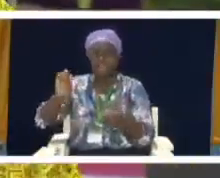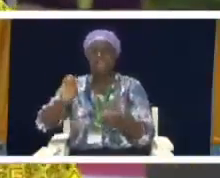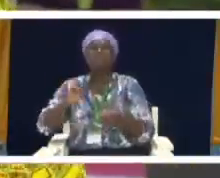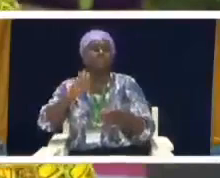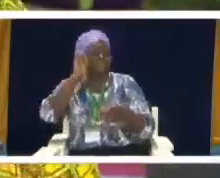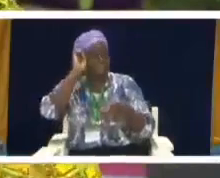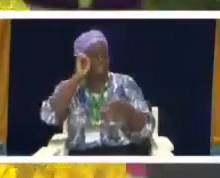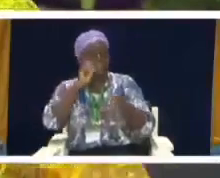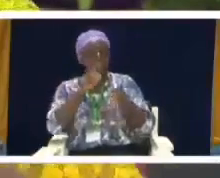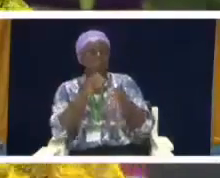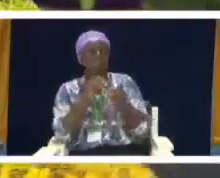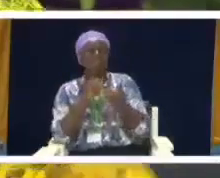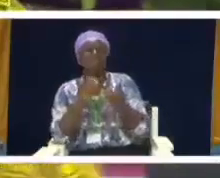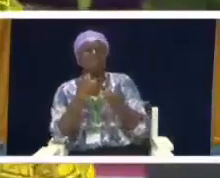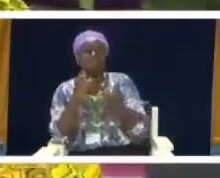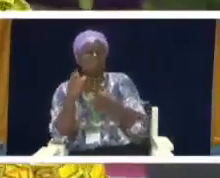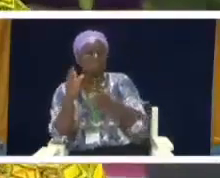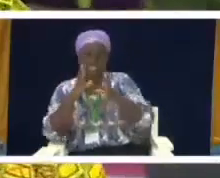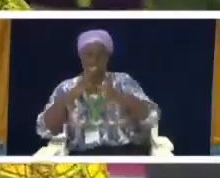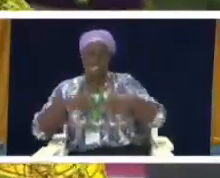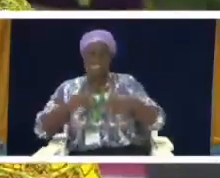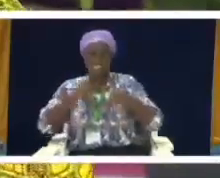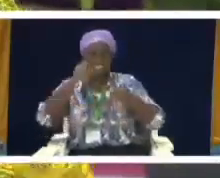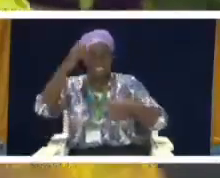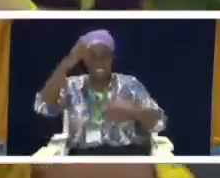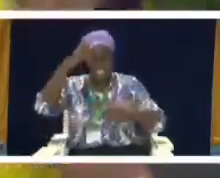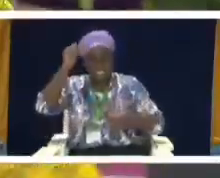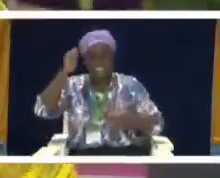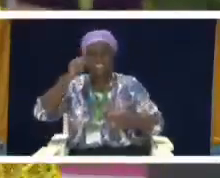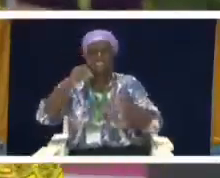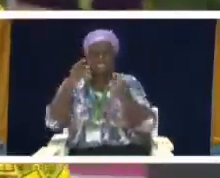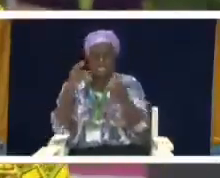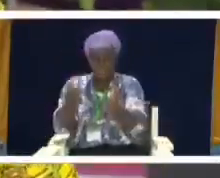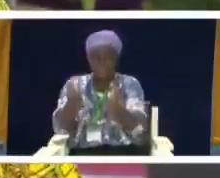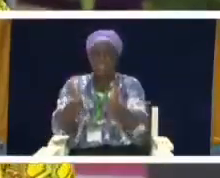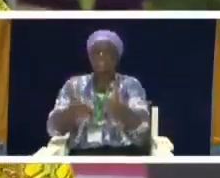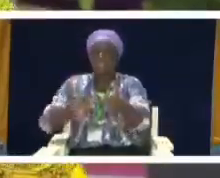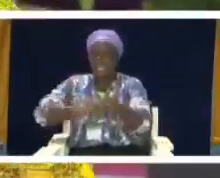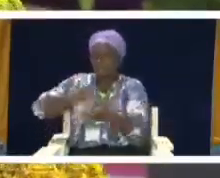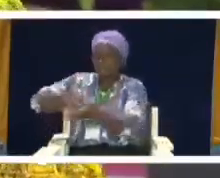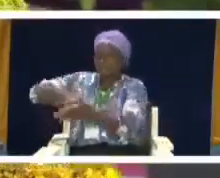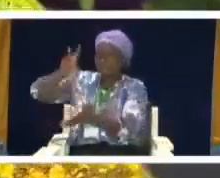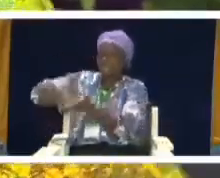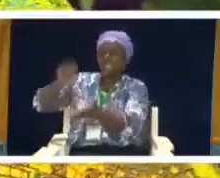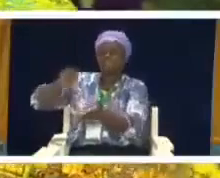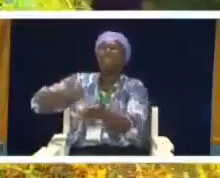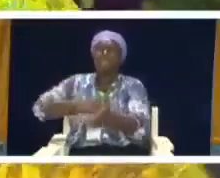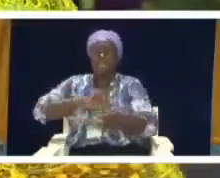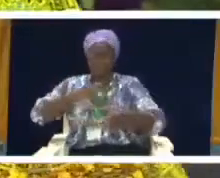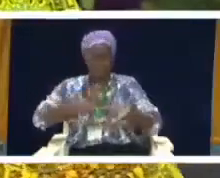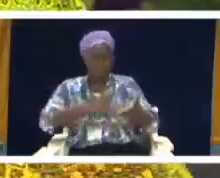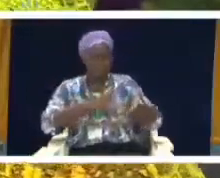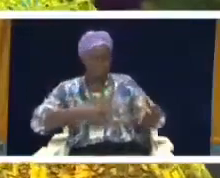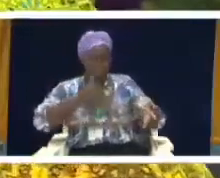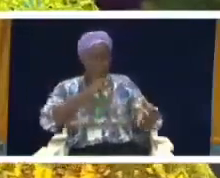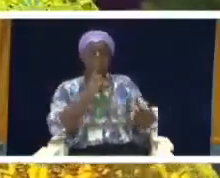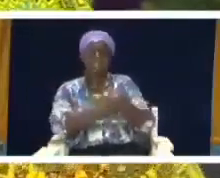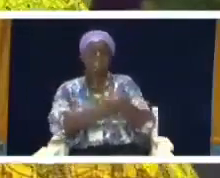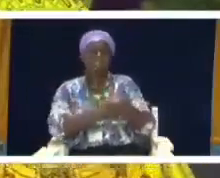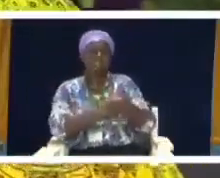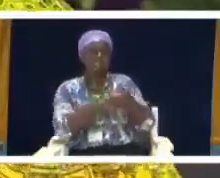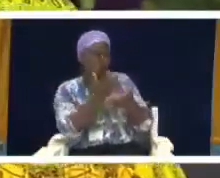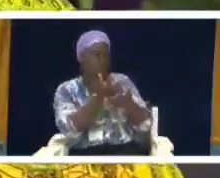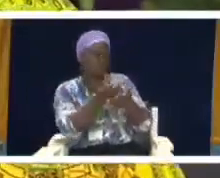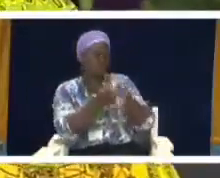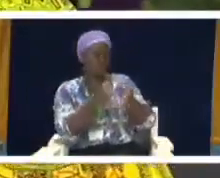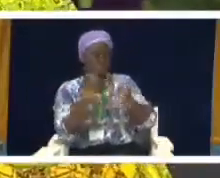got his healing. Immediately the man was sharing that testimony, I jumped up from my seat and I felt that my back, like a